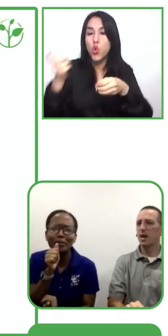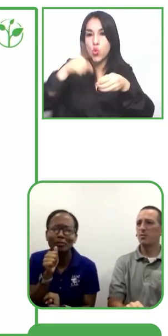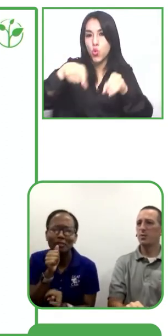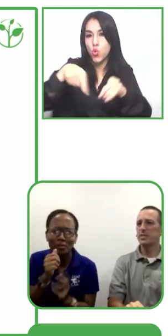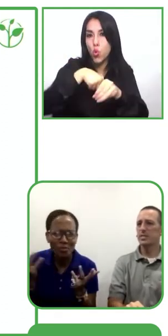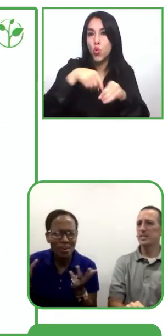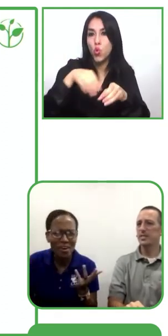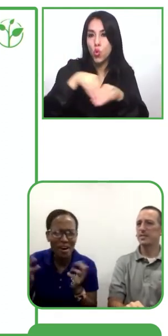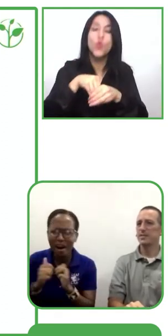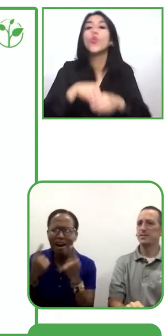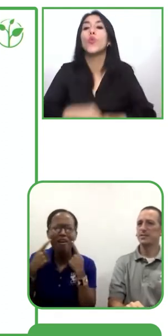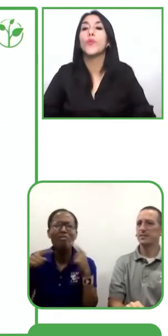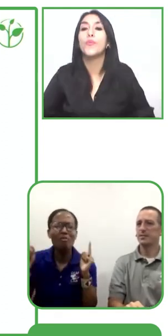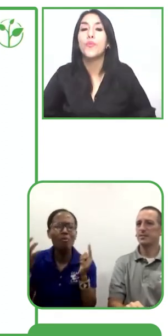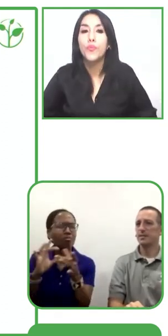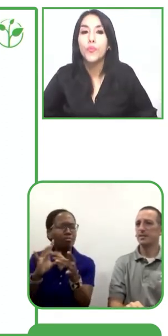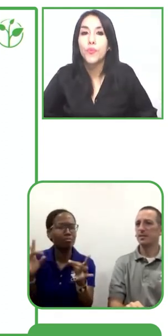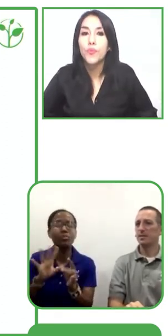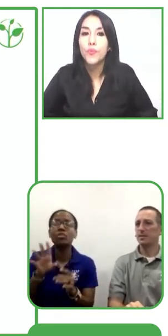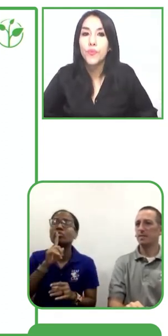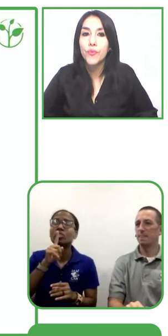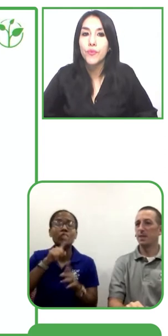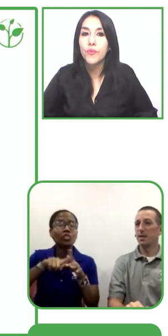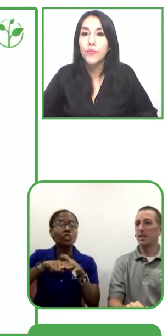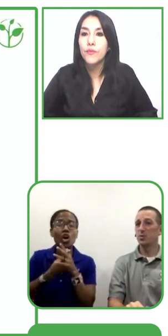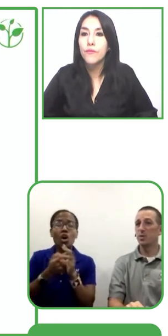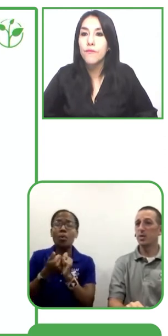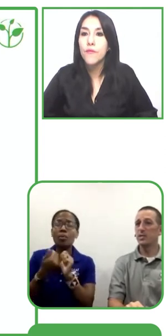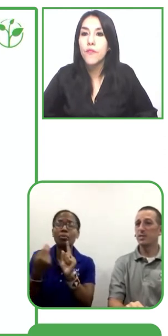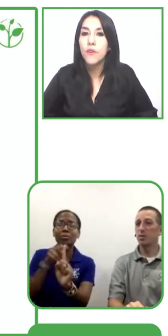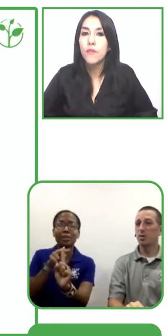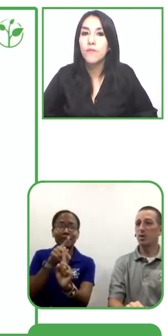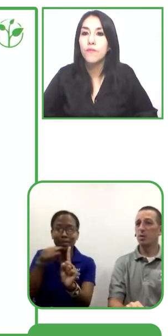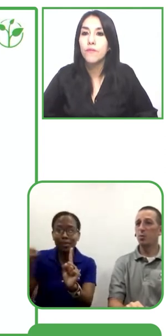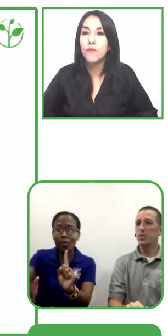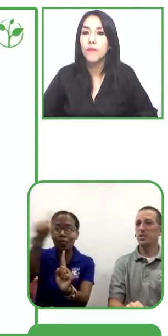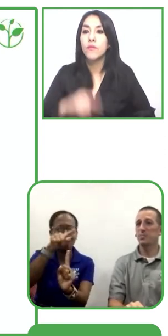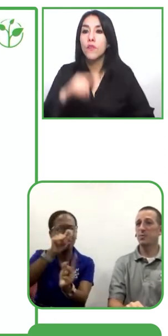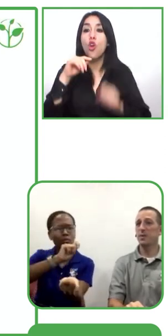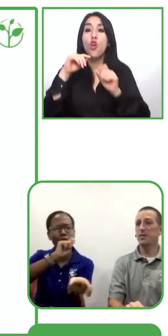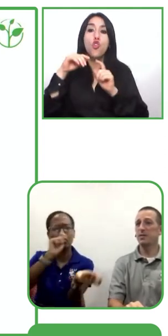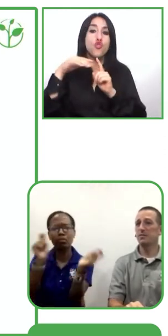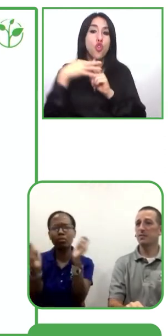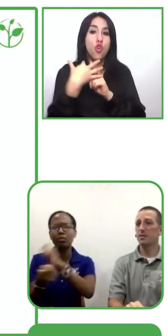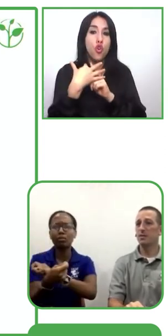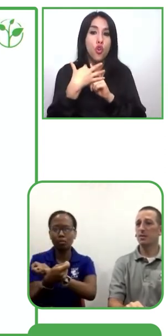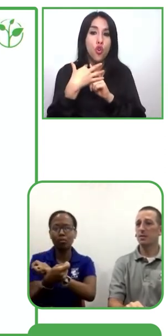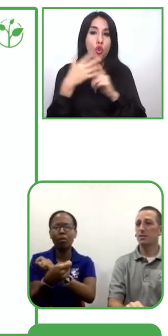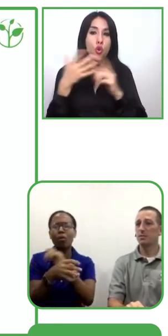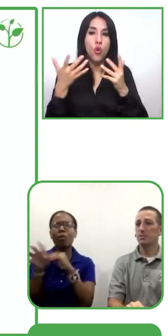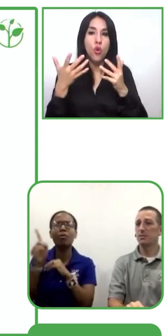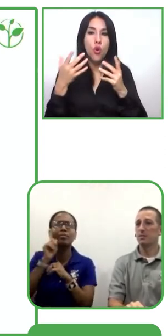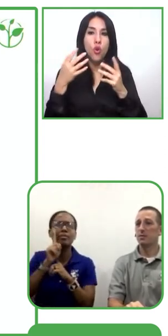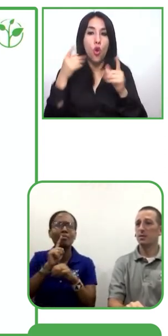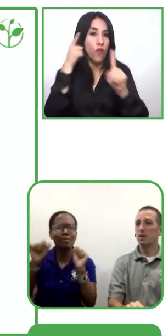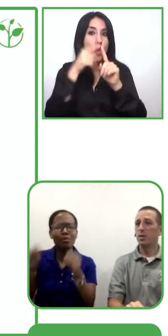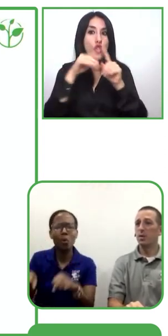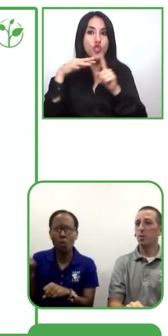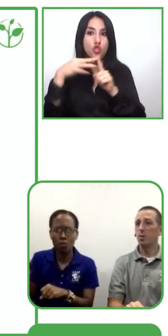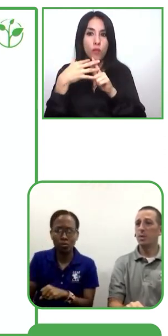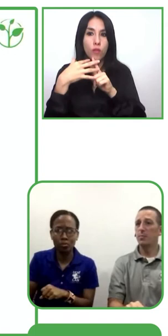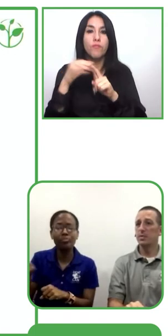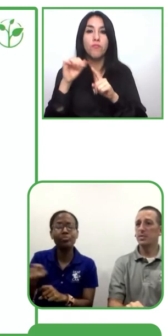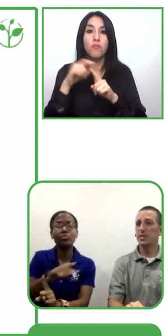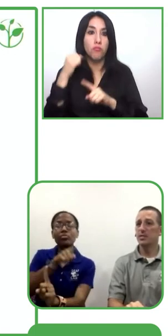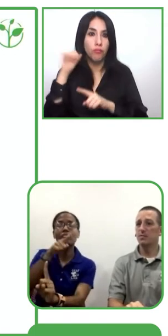It's really quite simple. We shift perspective. We don't want people to see us for people who can't. We want people to see deaf person